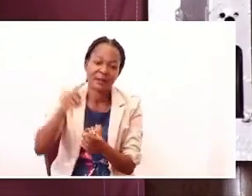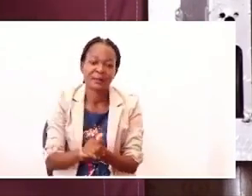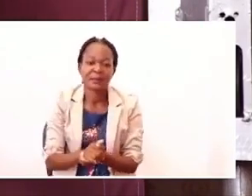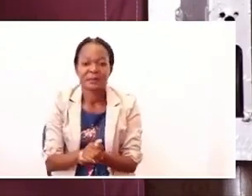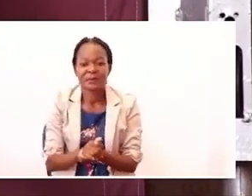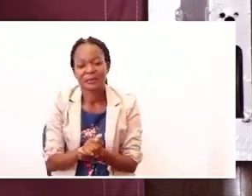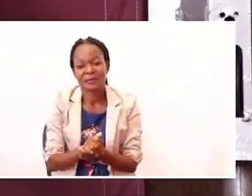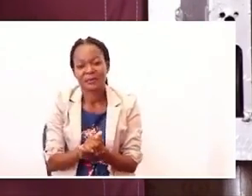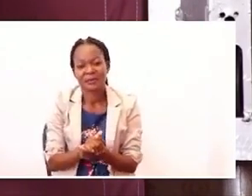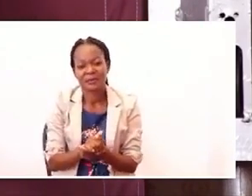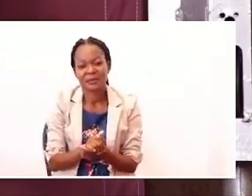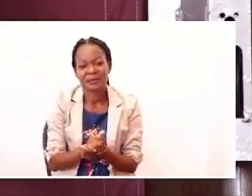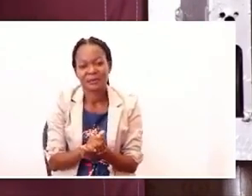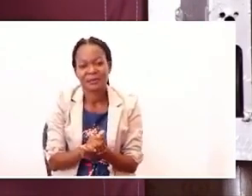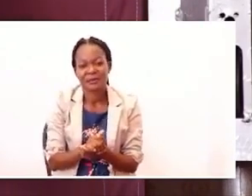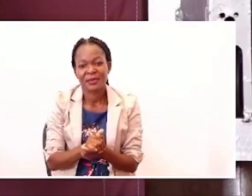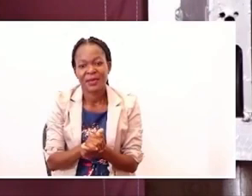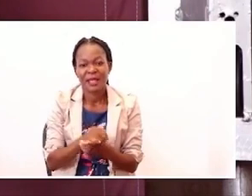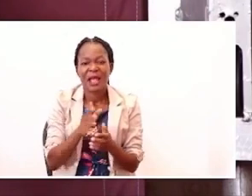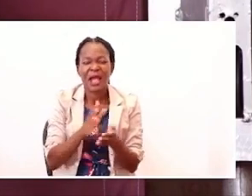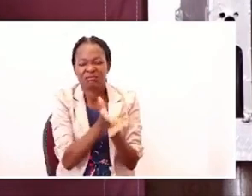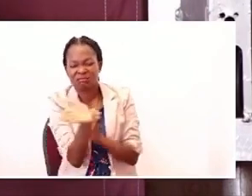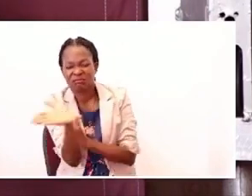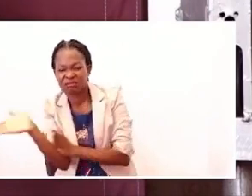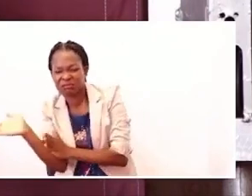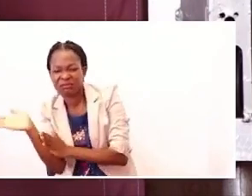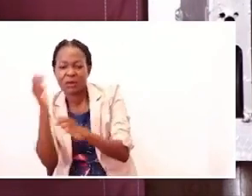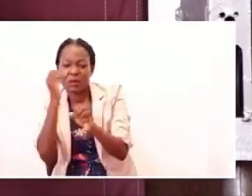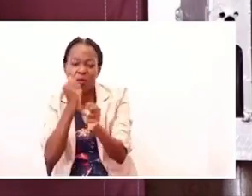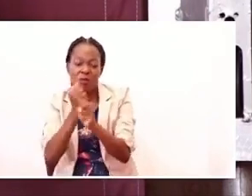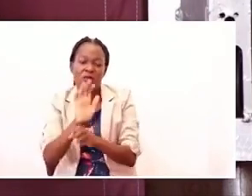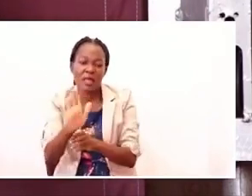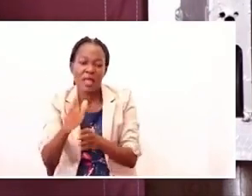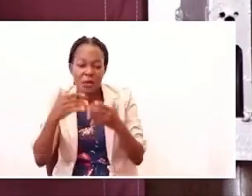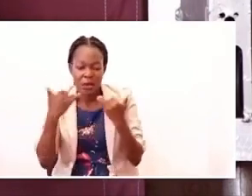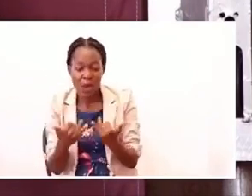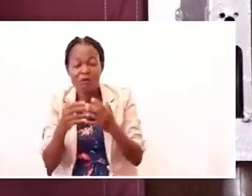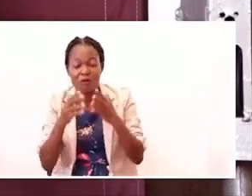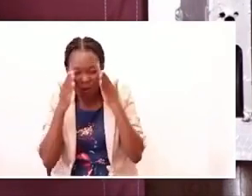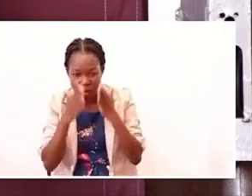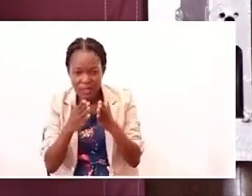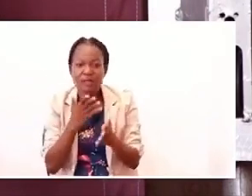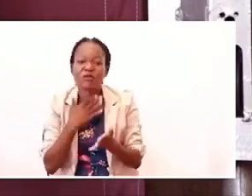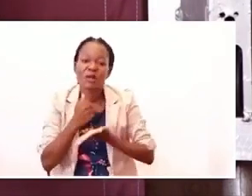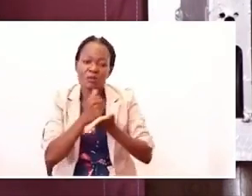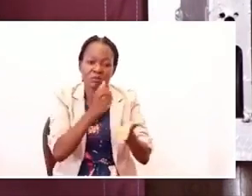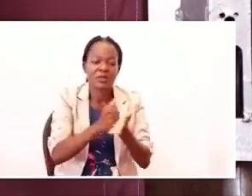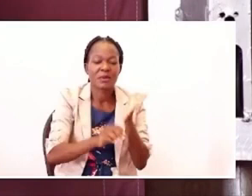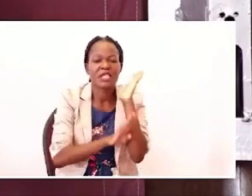almost exclusively redirected their operations, their focus to developing